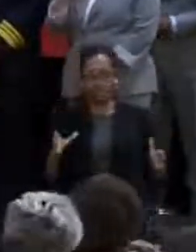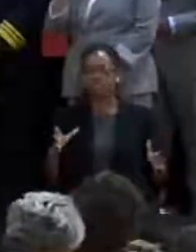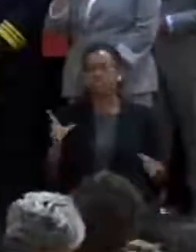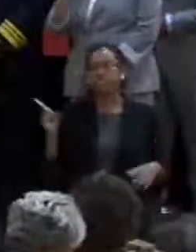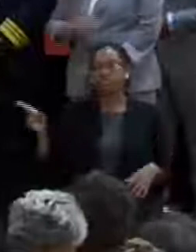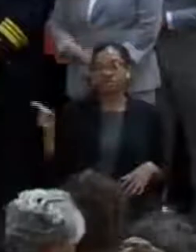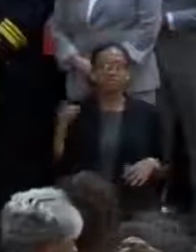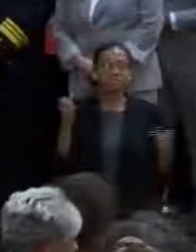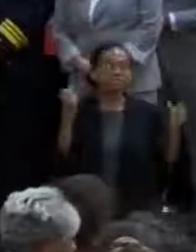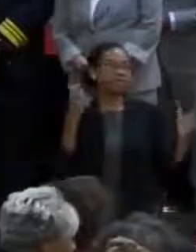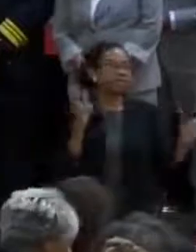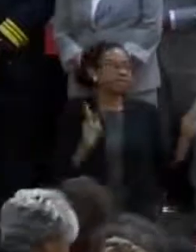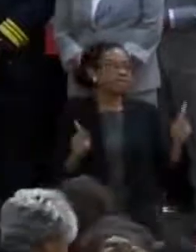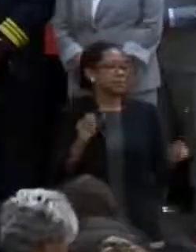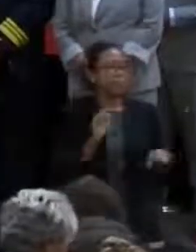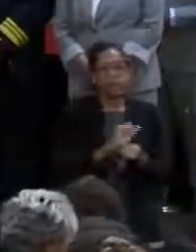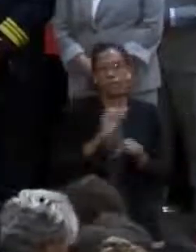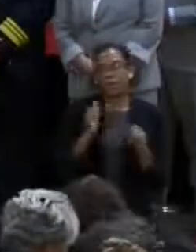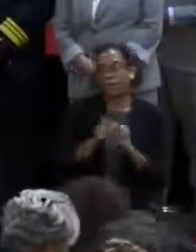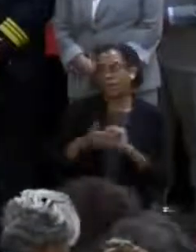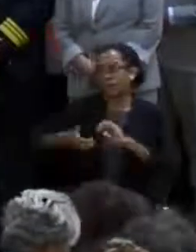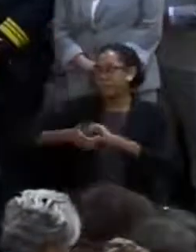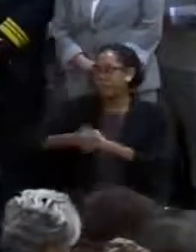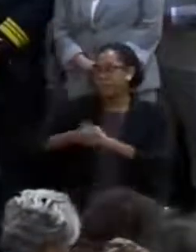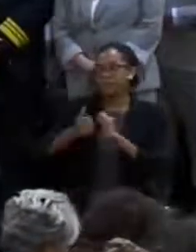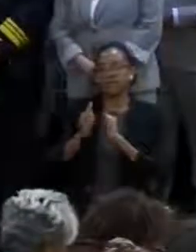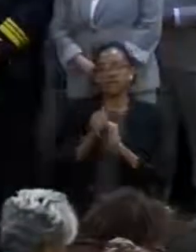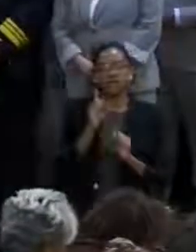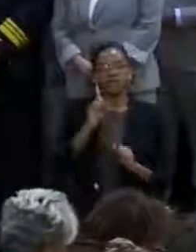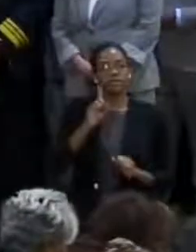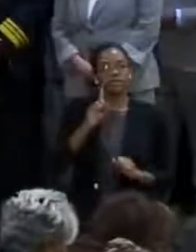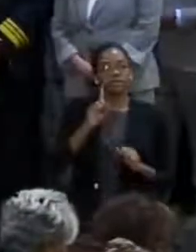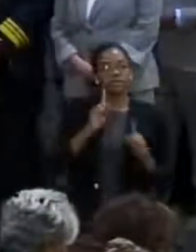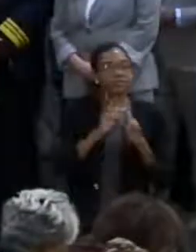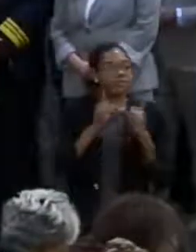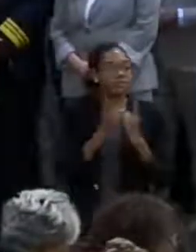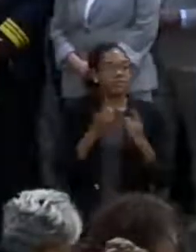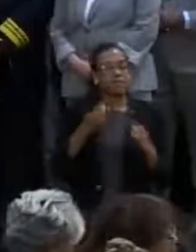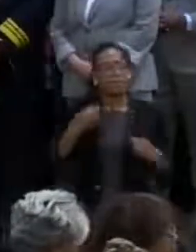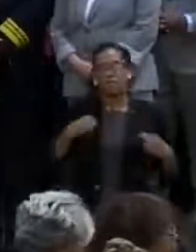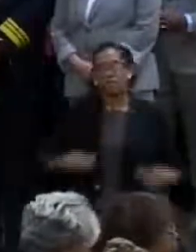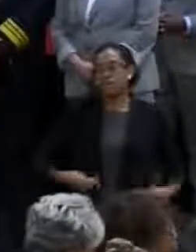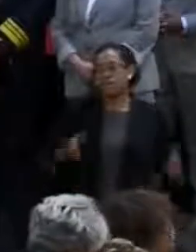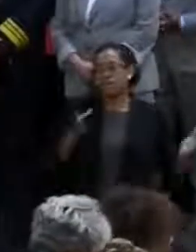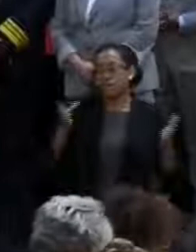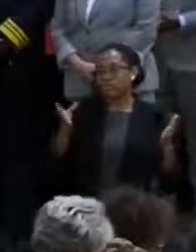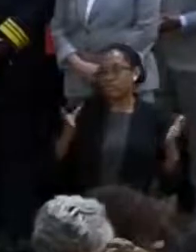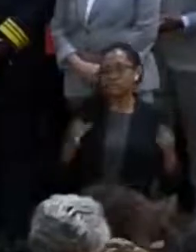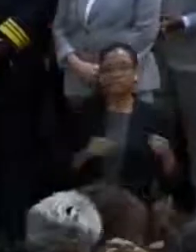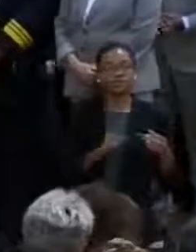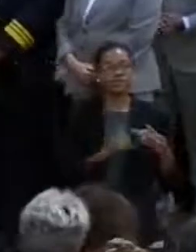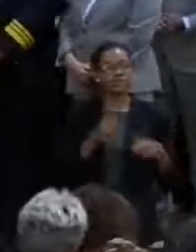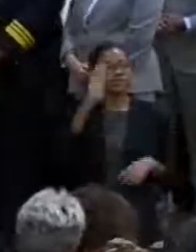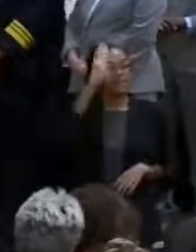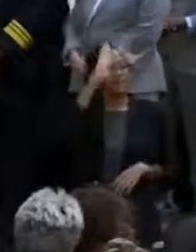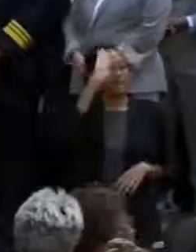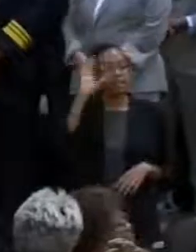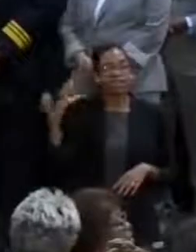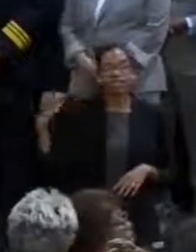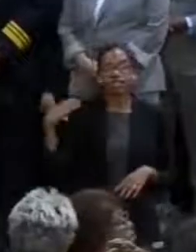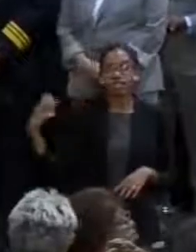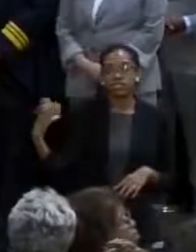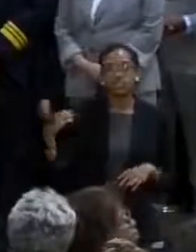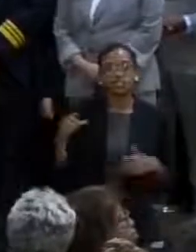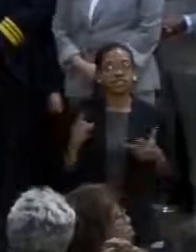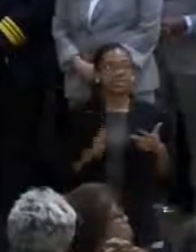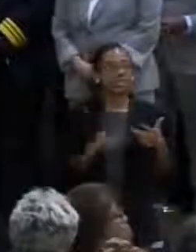be working with hand in hand work for the Department of Human Services. Our Fire Chief, Gregory Dean, our